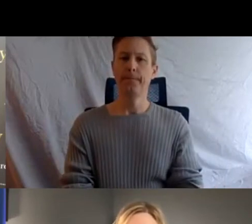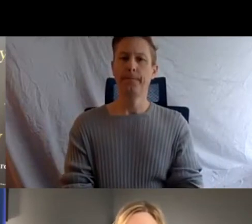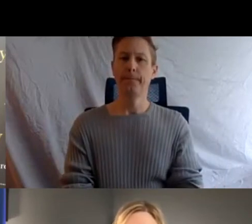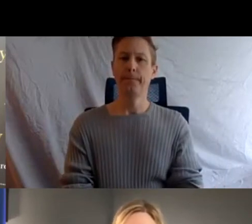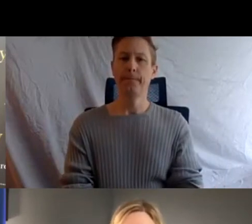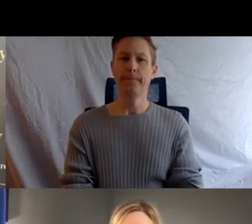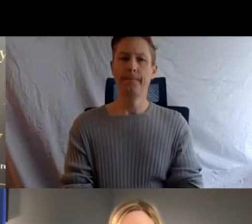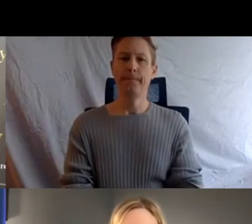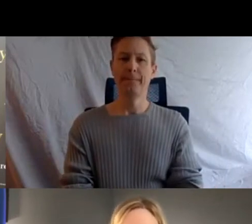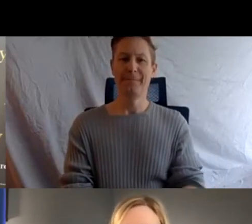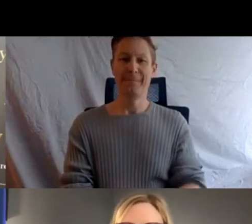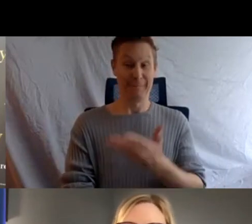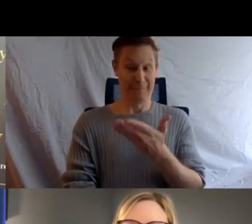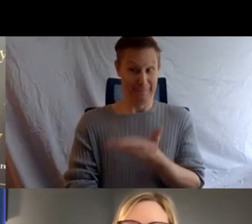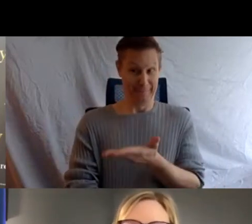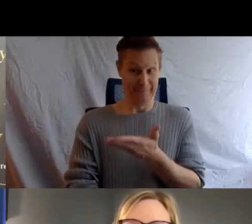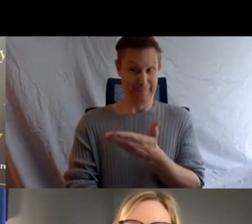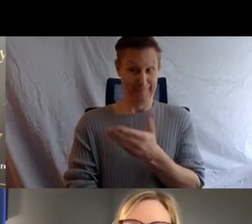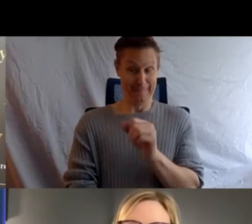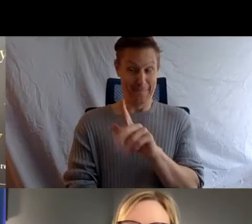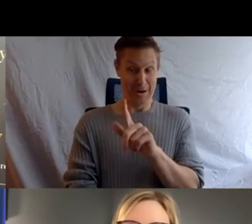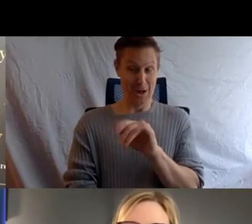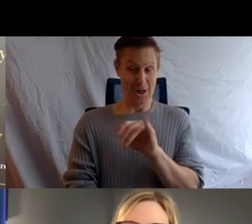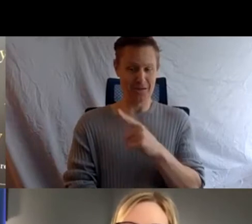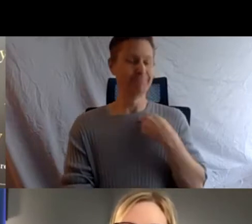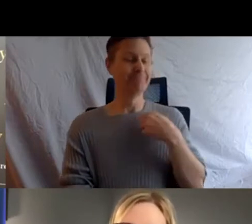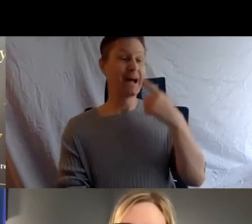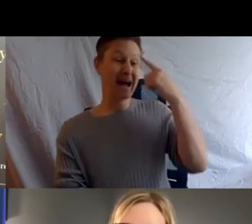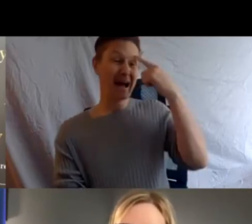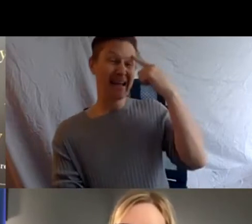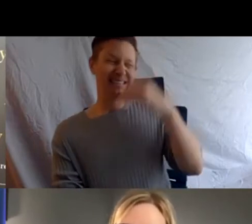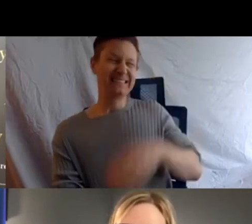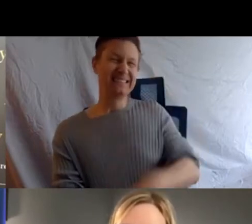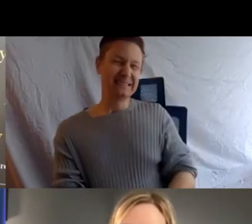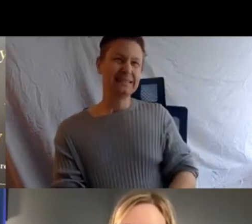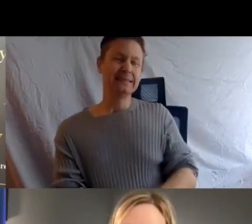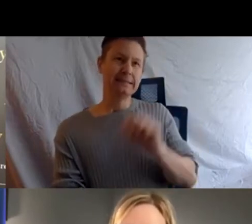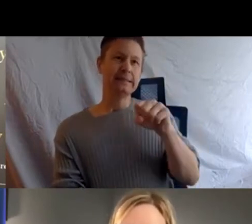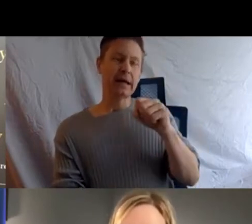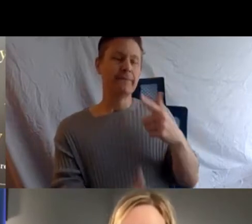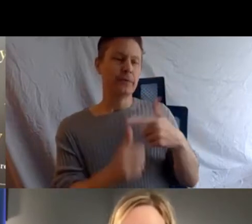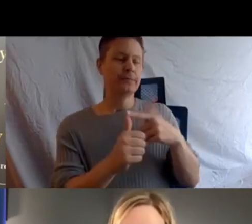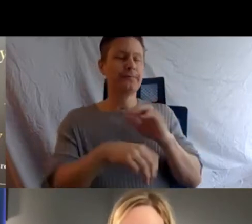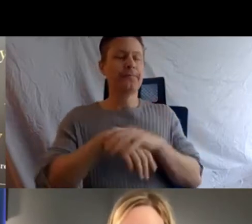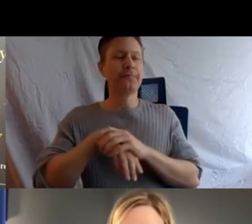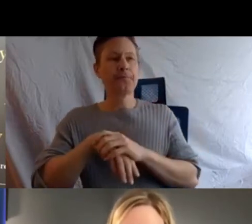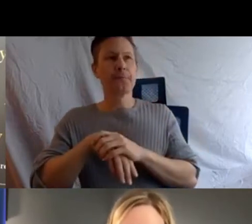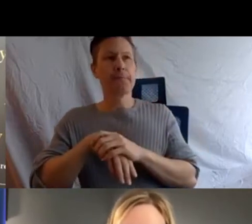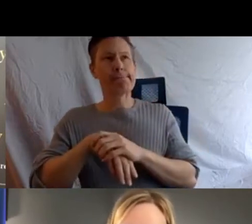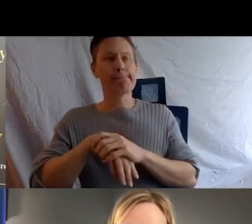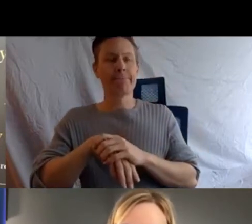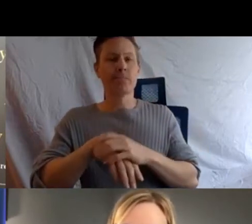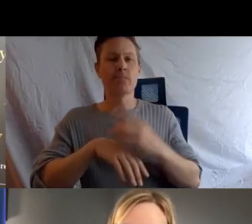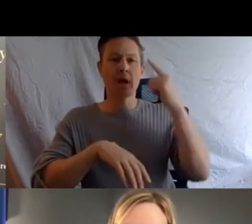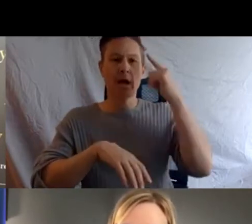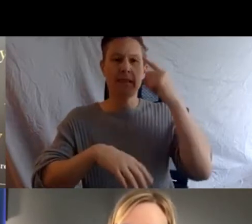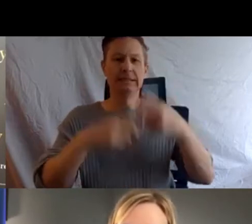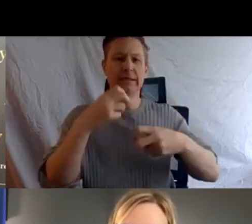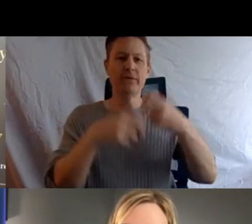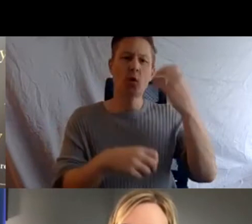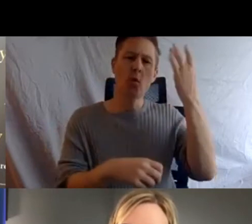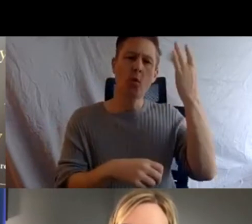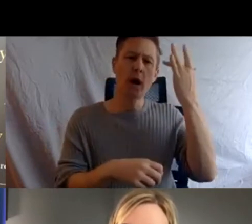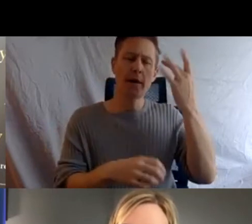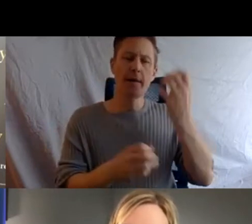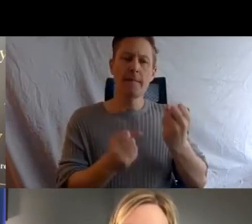Do you want to go, Hartley? I think, yeah, I'll go first. I think it's difficult because a lot